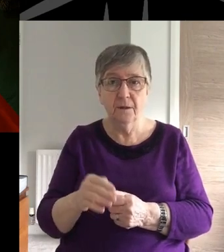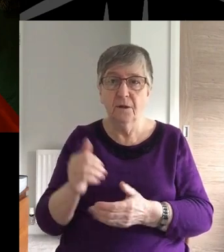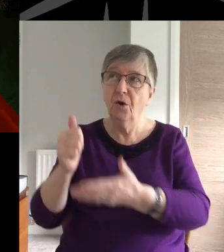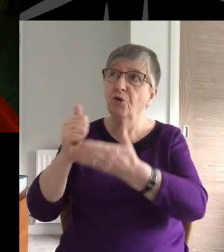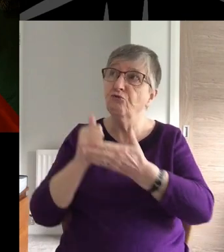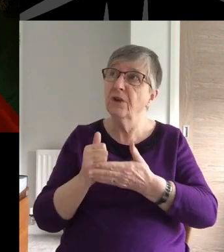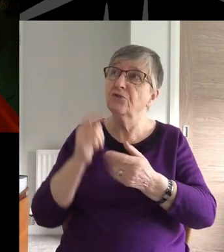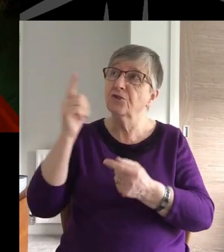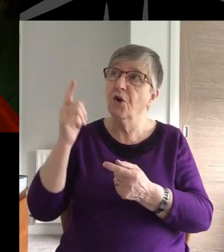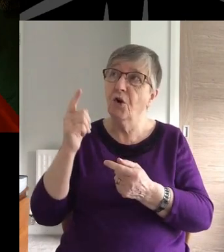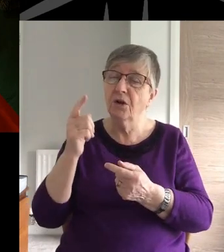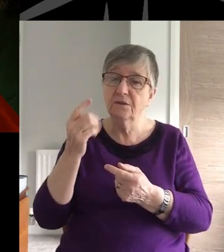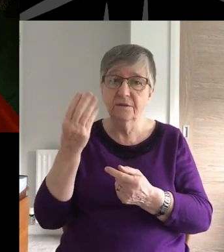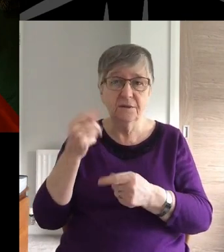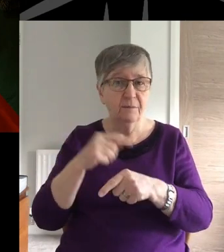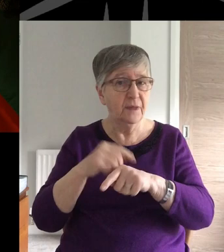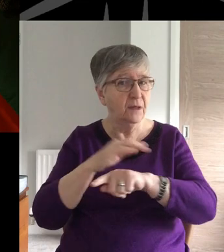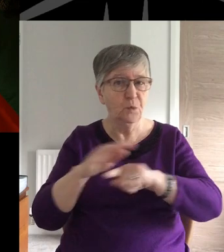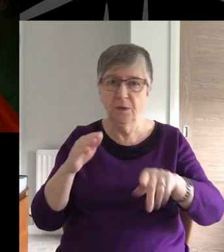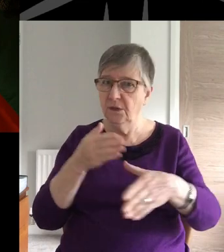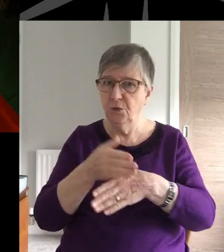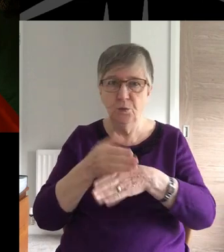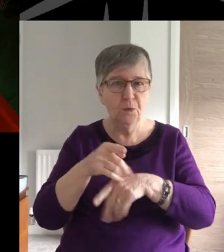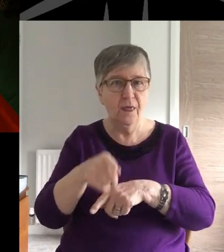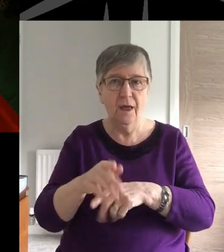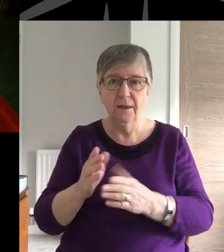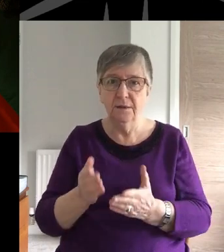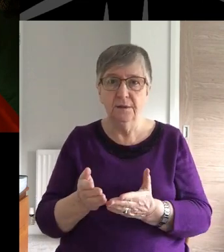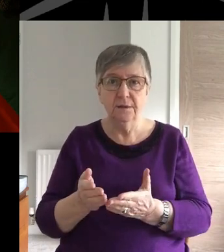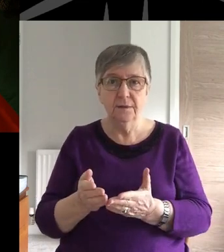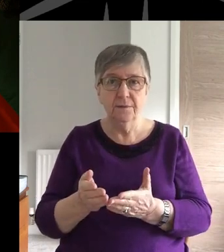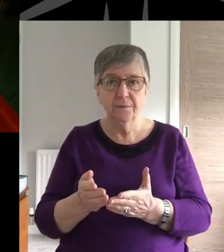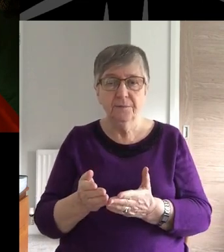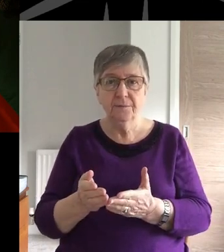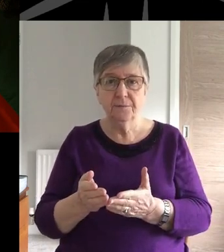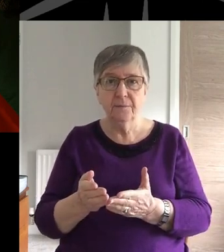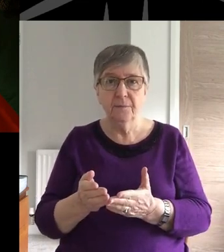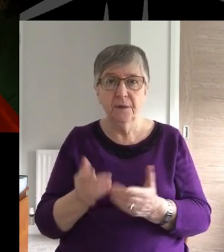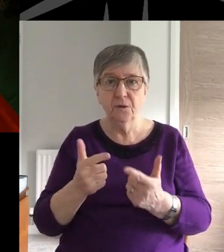But gracious God, that's not always how we are and how we've been.